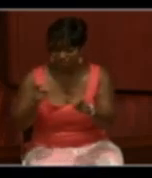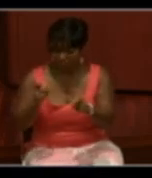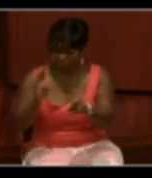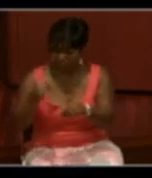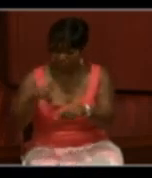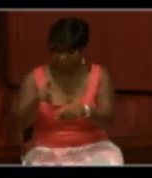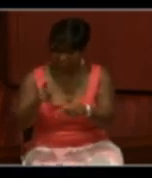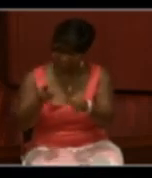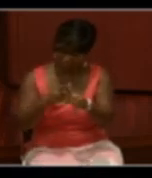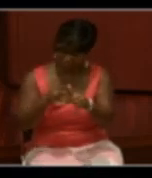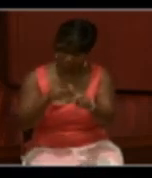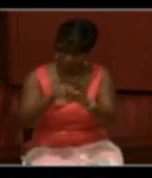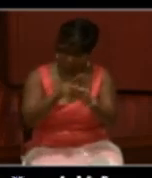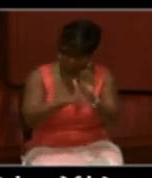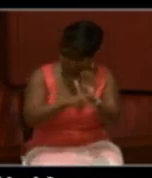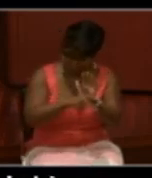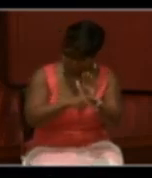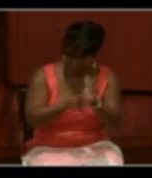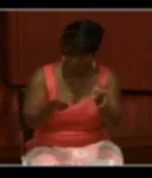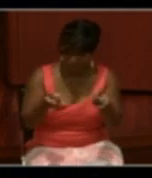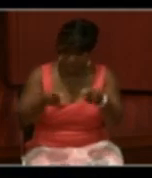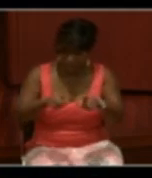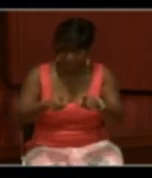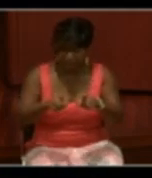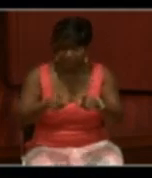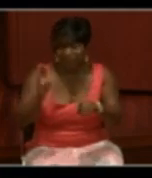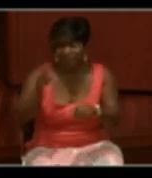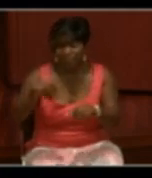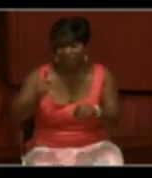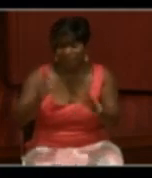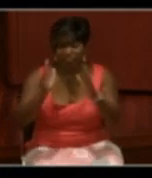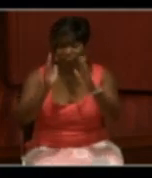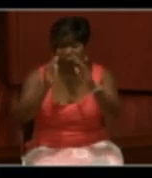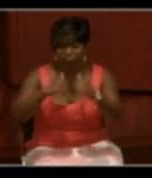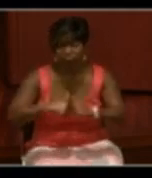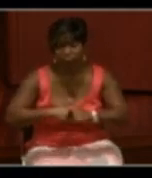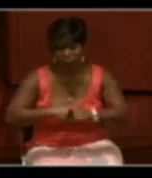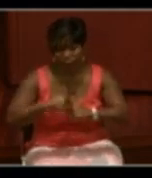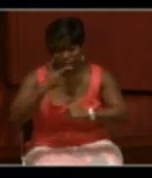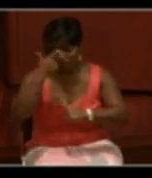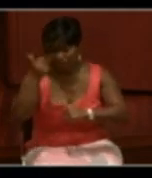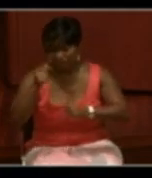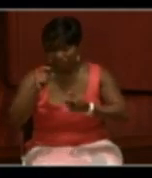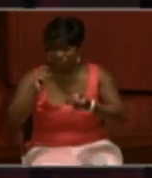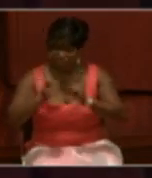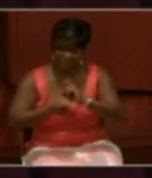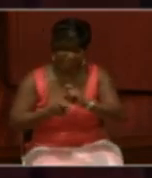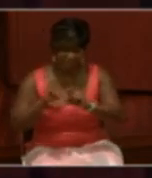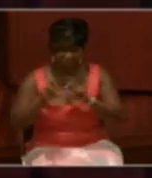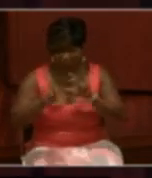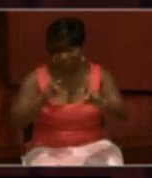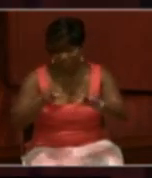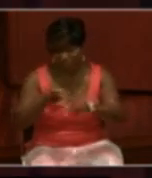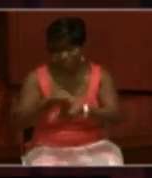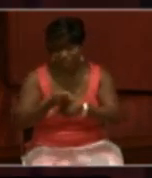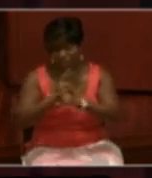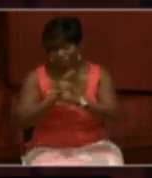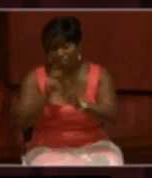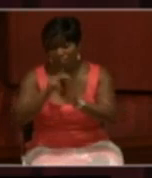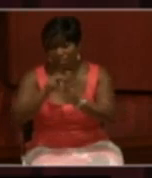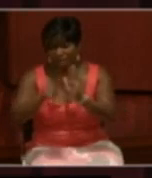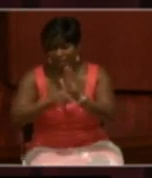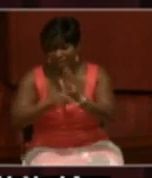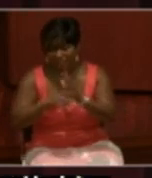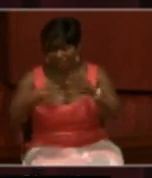As a result, the bank collapsed due to a combination of changed investment and loan policy, the panic of